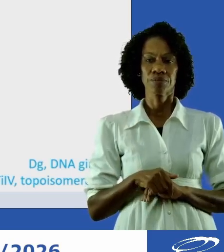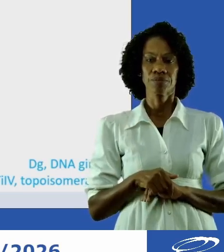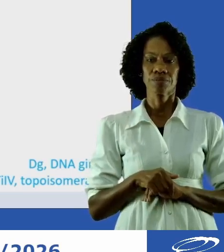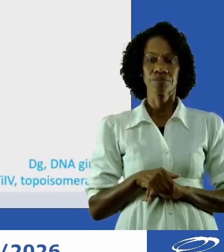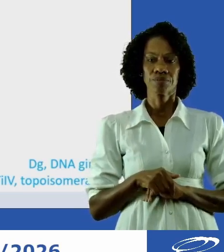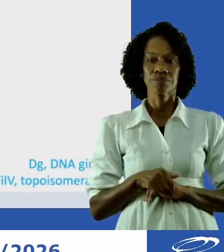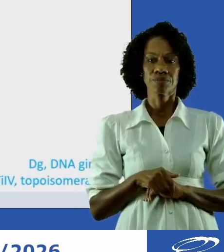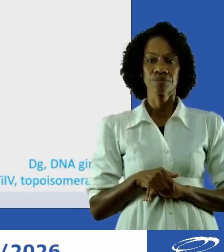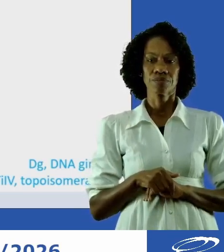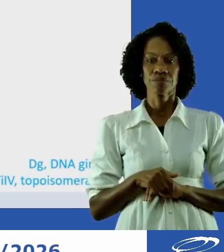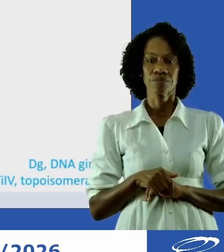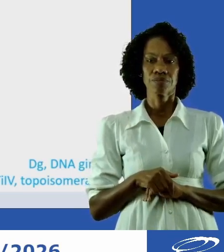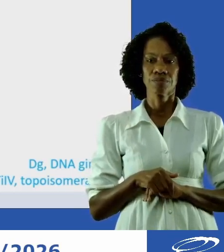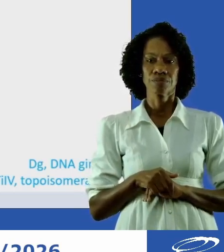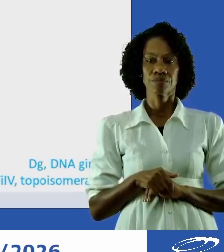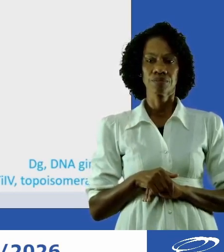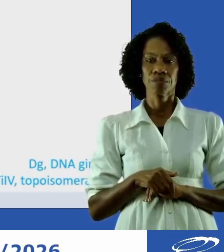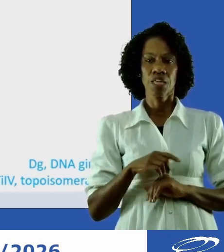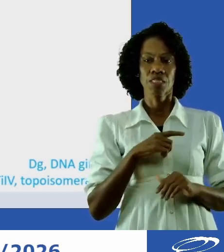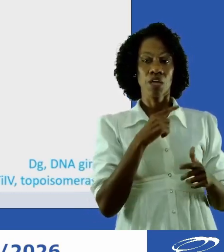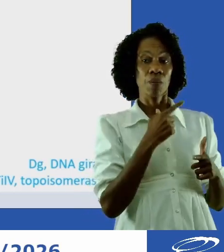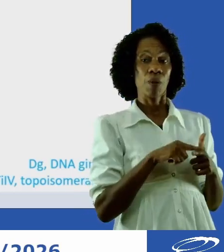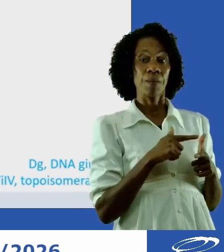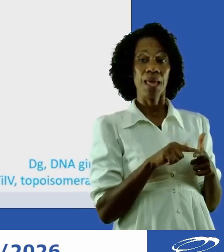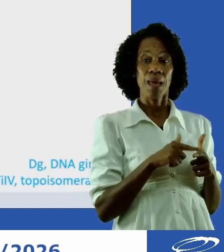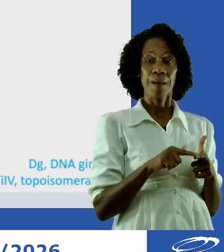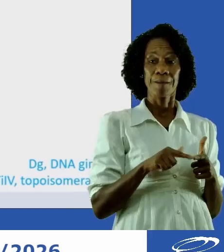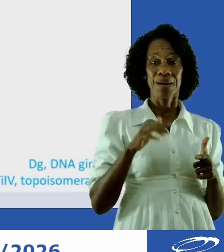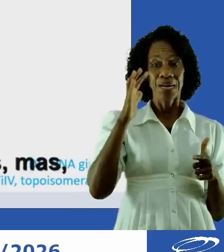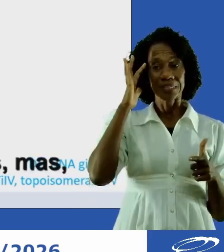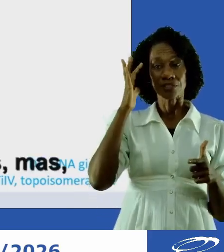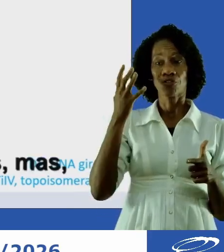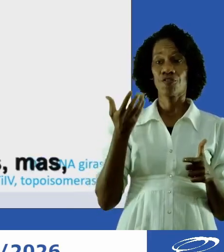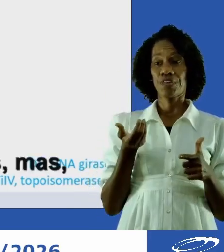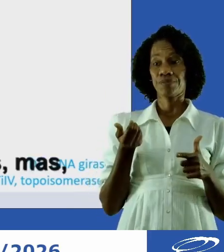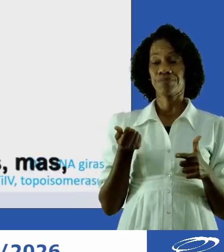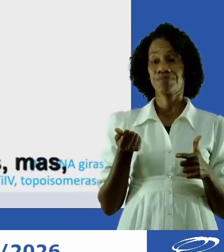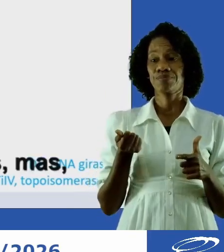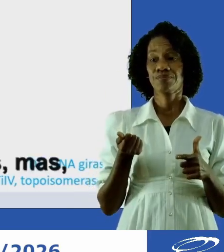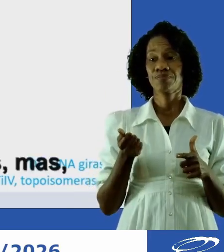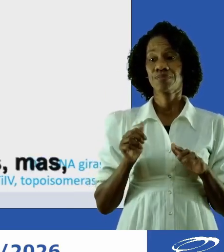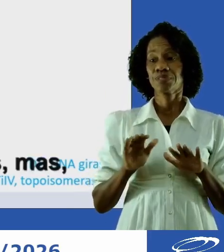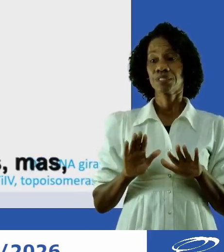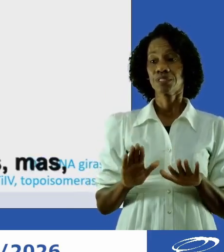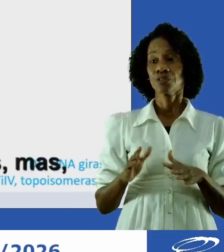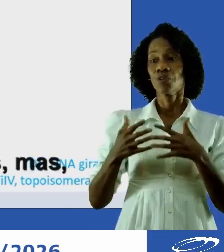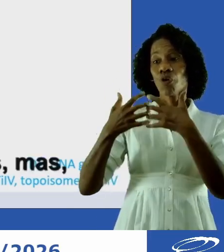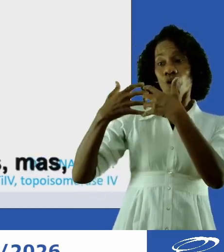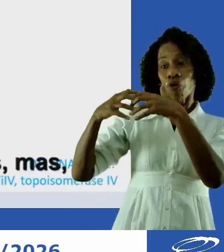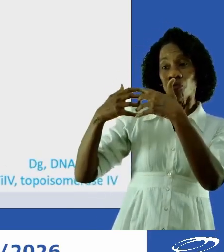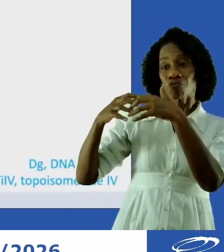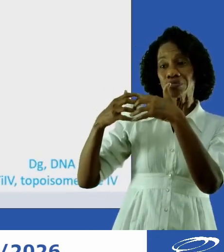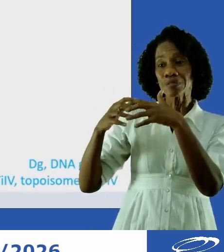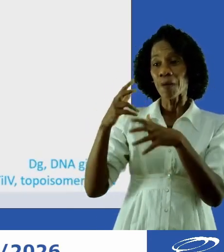the DNA GRAS for gram-positives. For gram-negatives, it's similar as previous quinolones, but